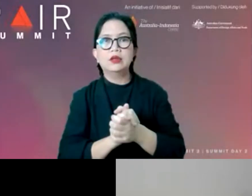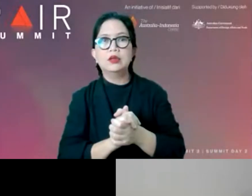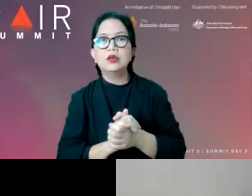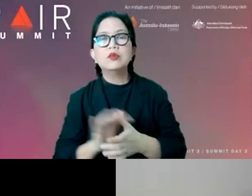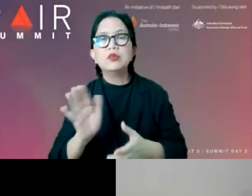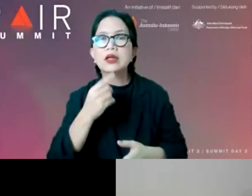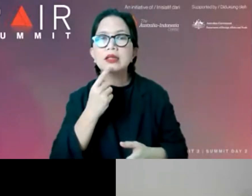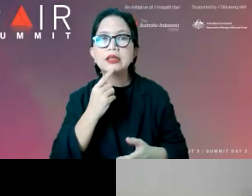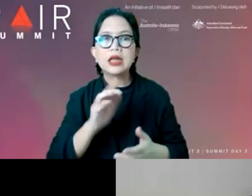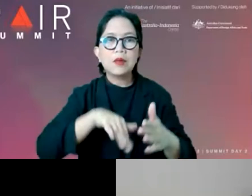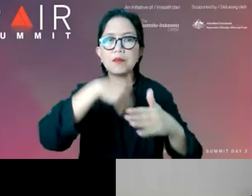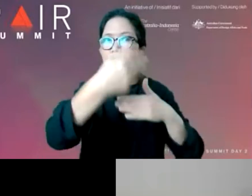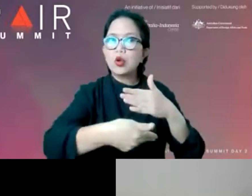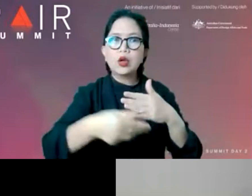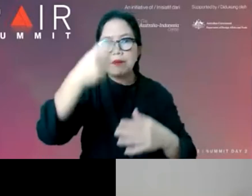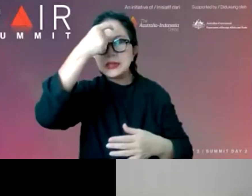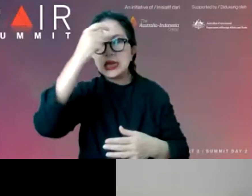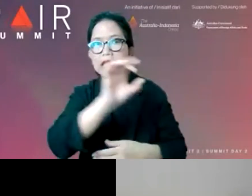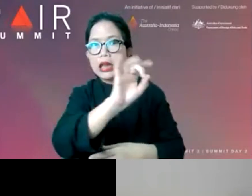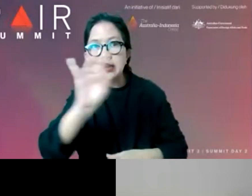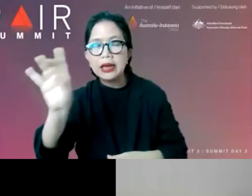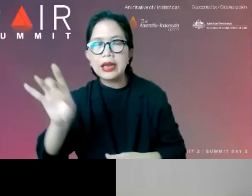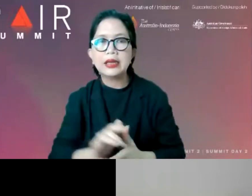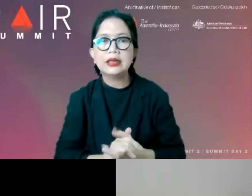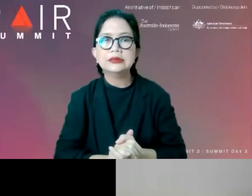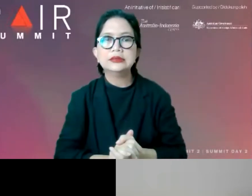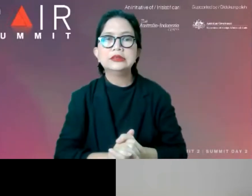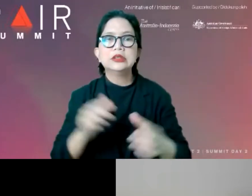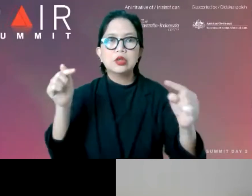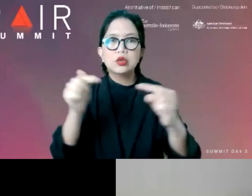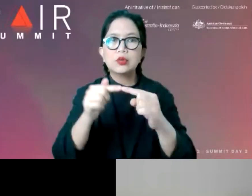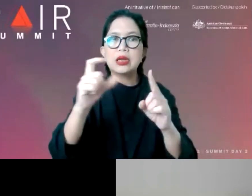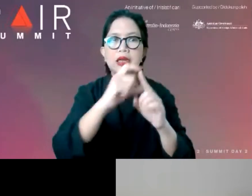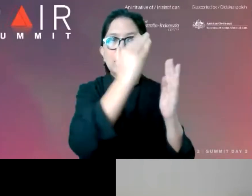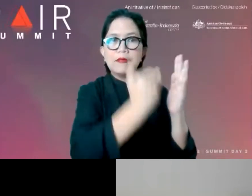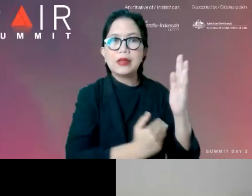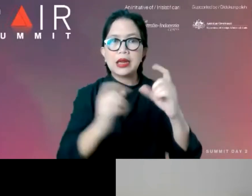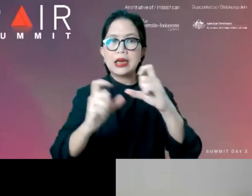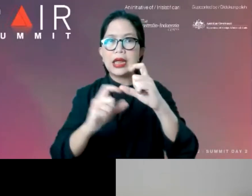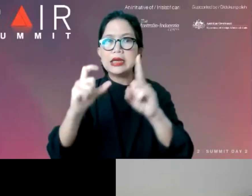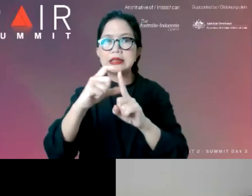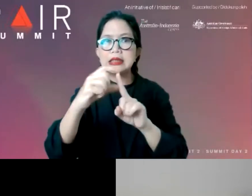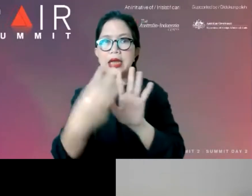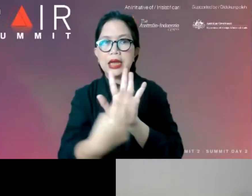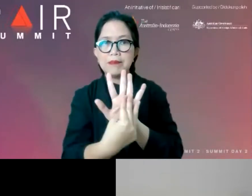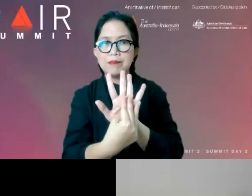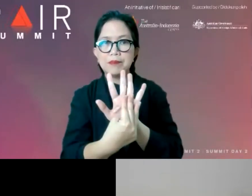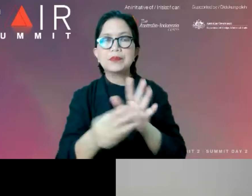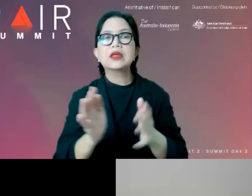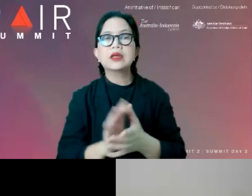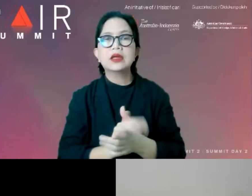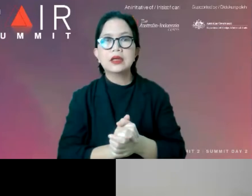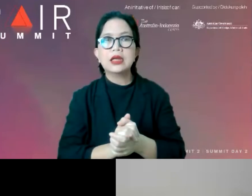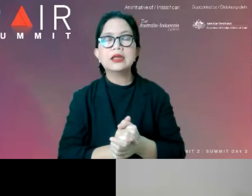the registry of human resources, to connect with the registry of healthcare services is a very